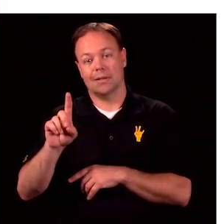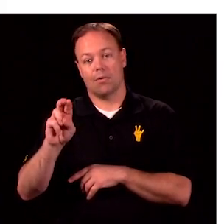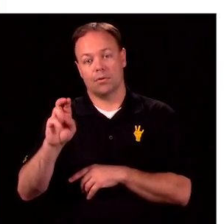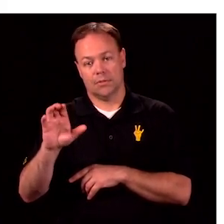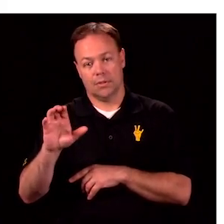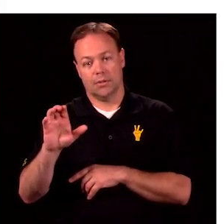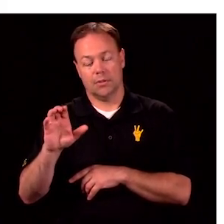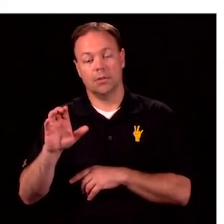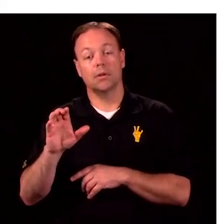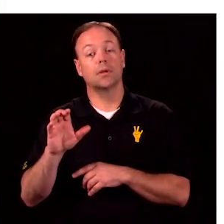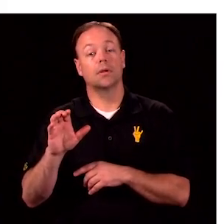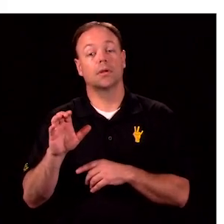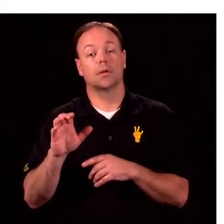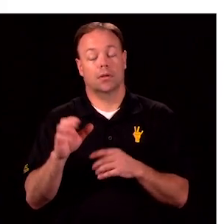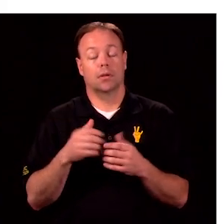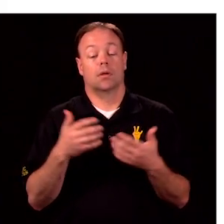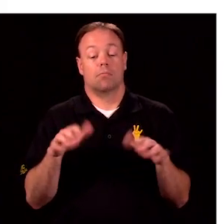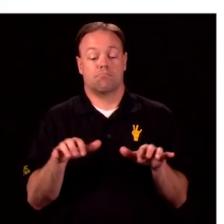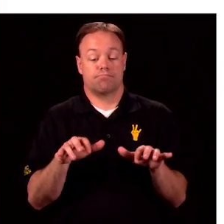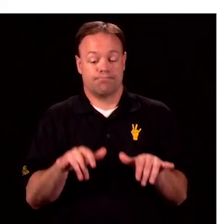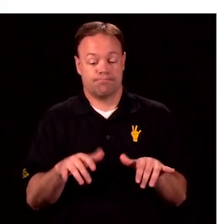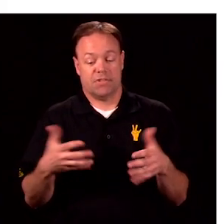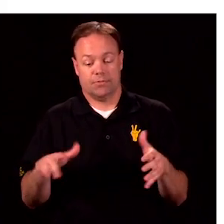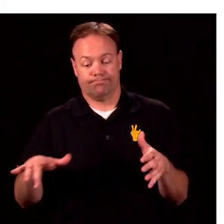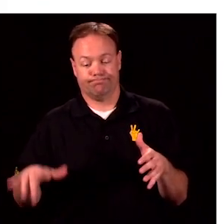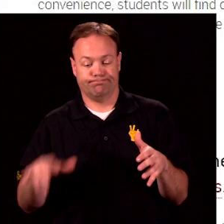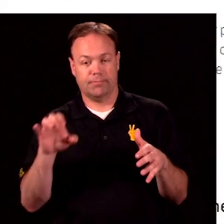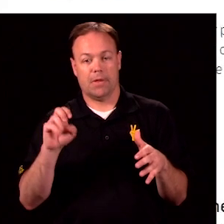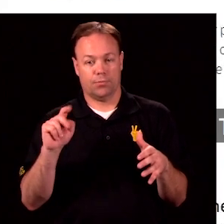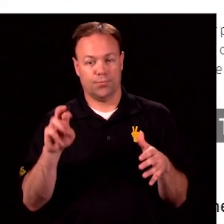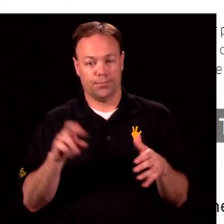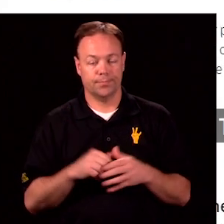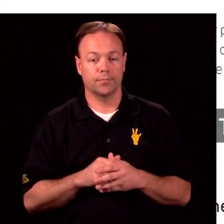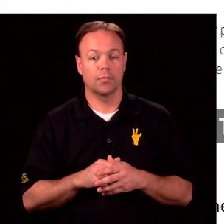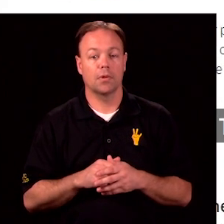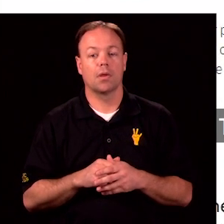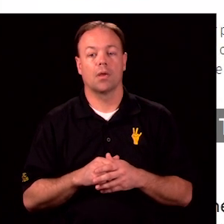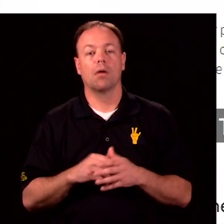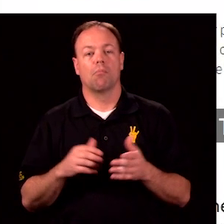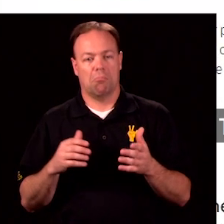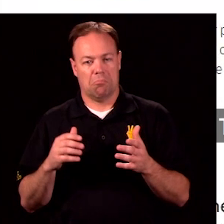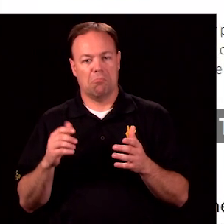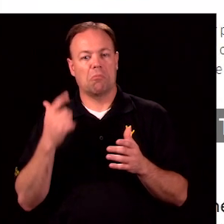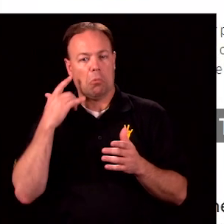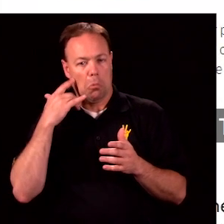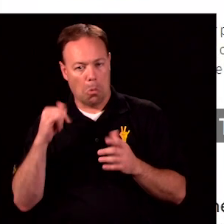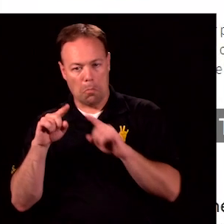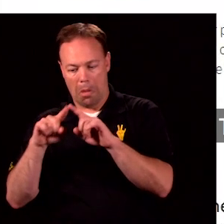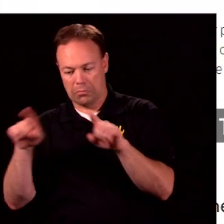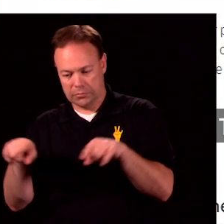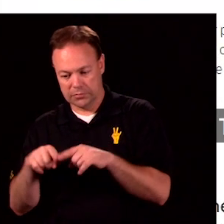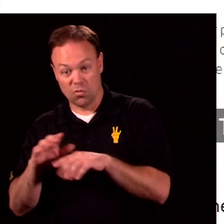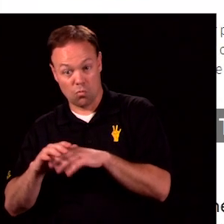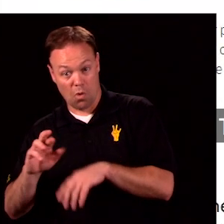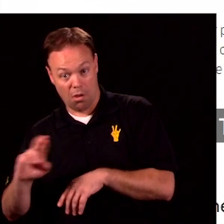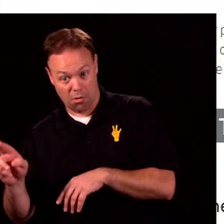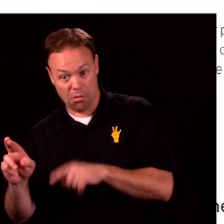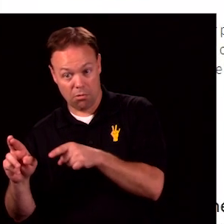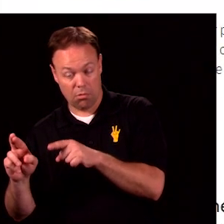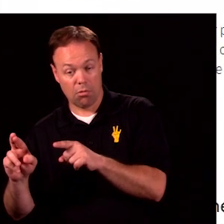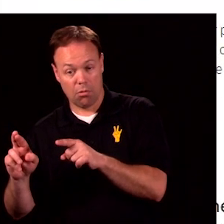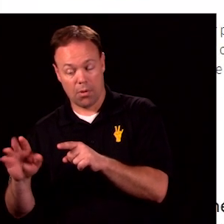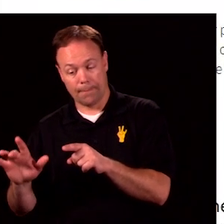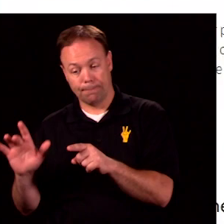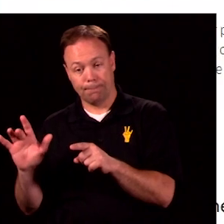eoss.asu.edu/DRC into your web browser and click Enter. Then click on the large golden box on the right side of the screen